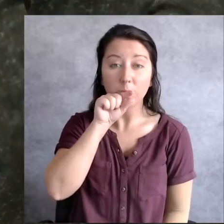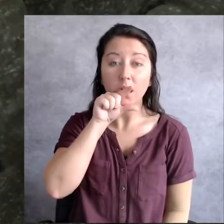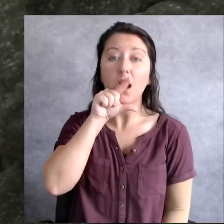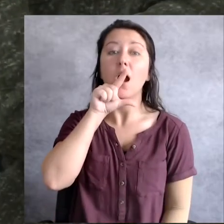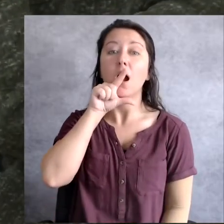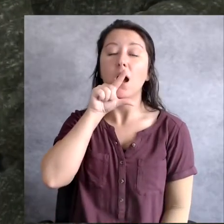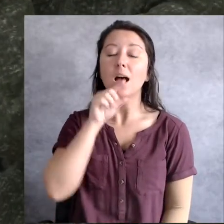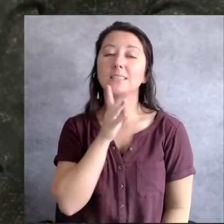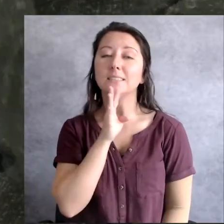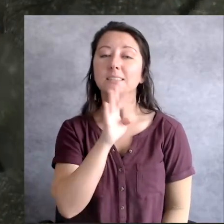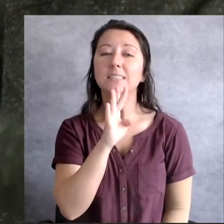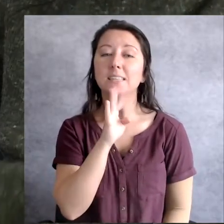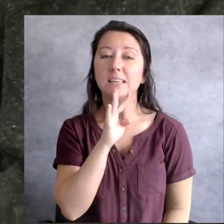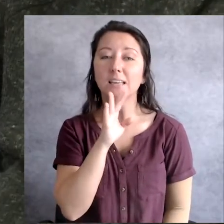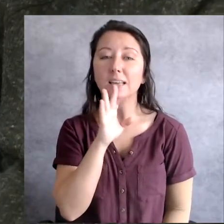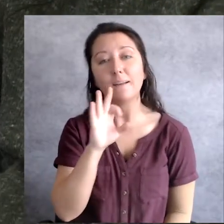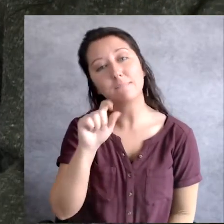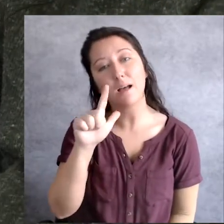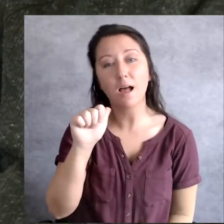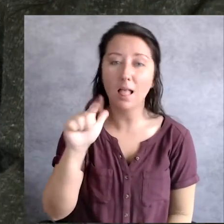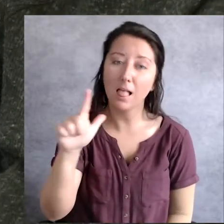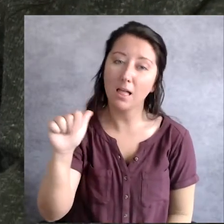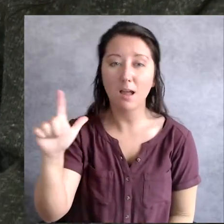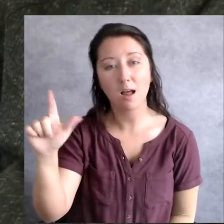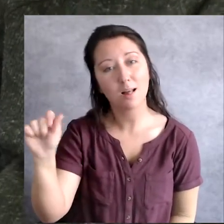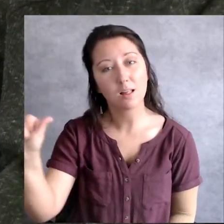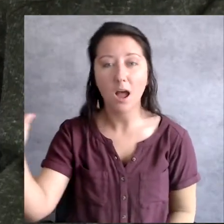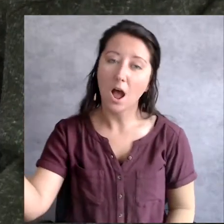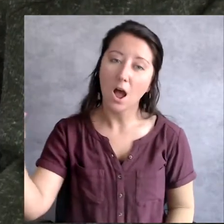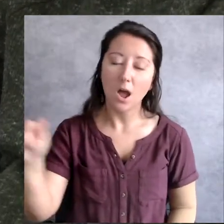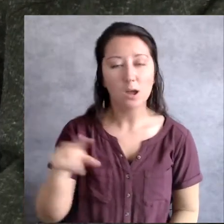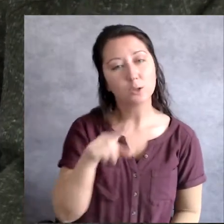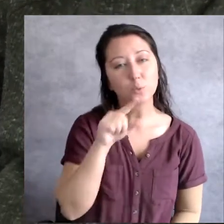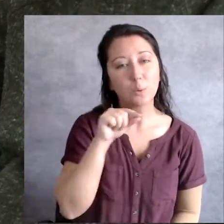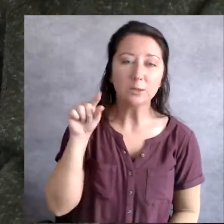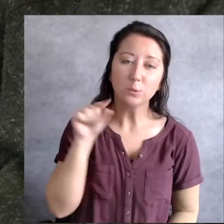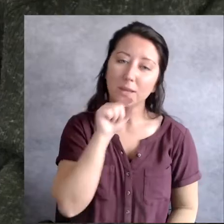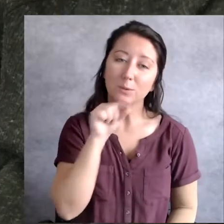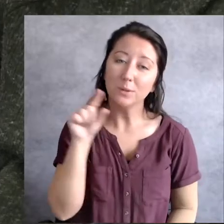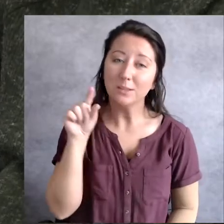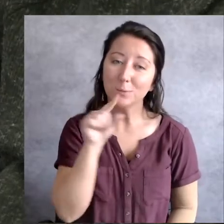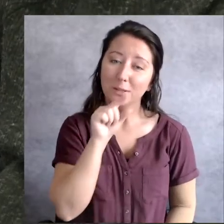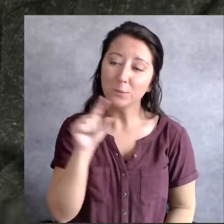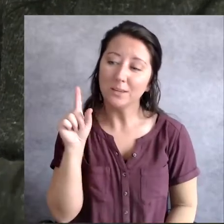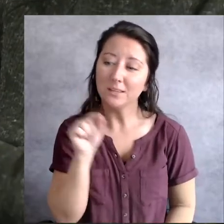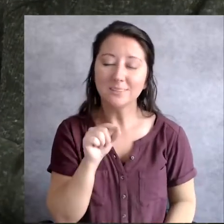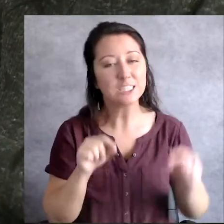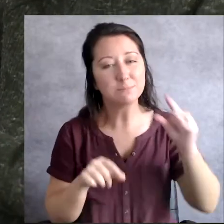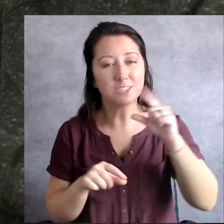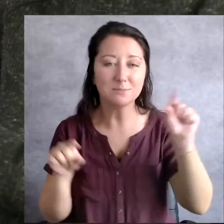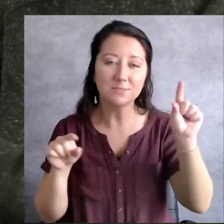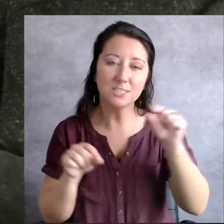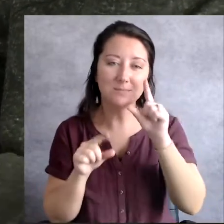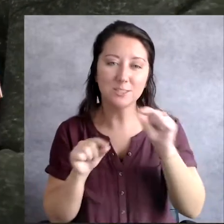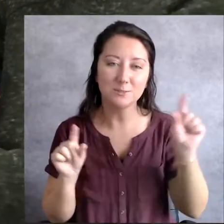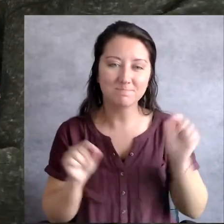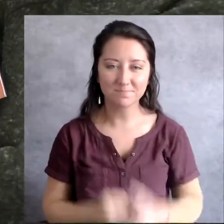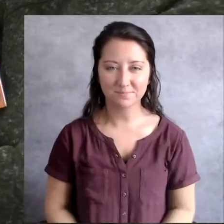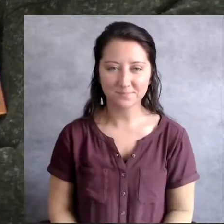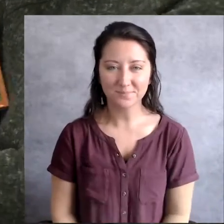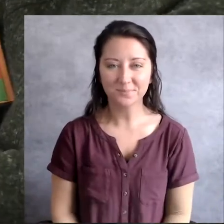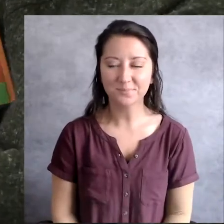Open your beak and sing tra-la-la-la, tweet, tweet, tweet, cheep, cheep, cheep.